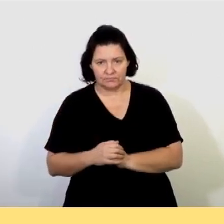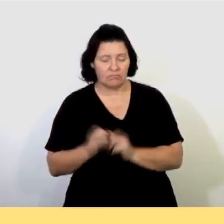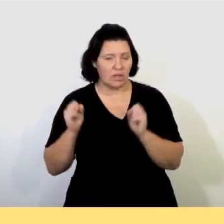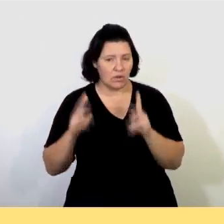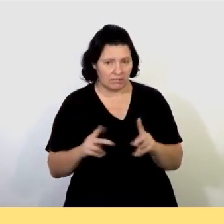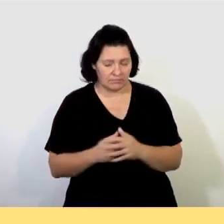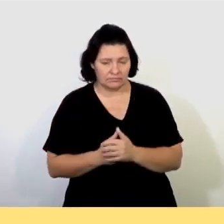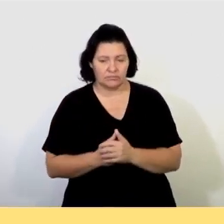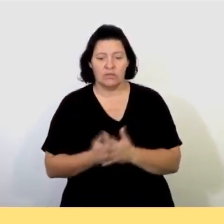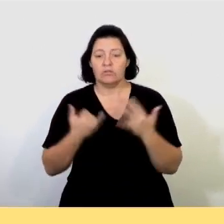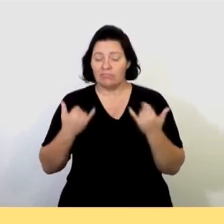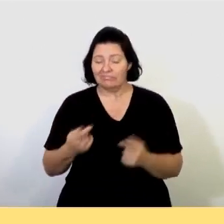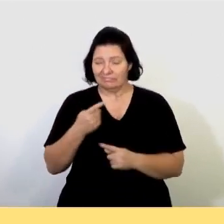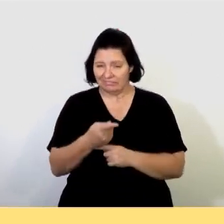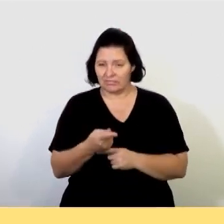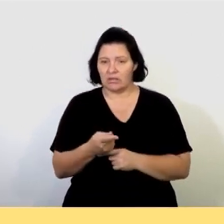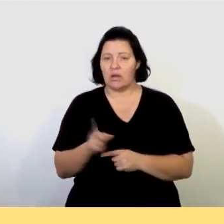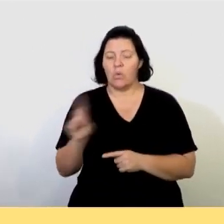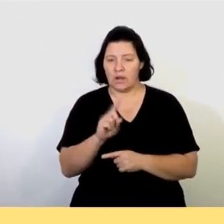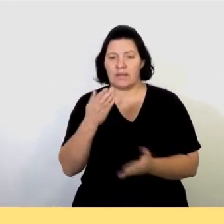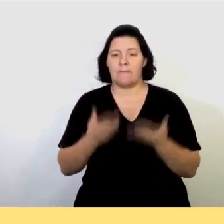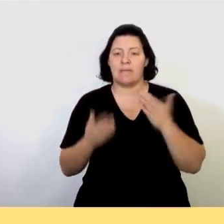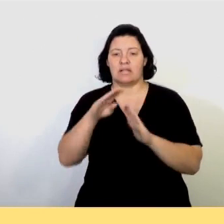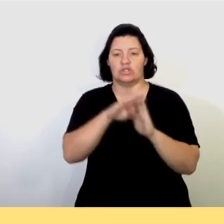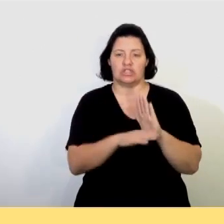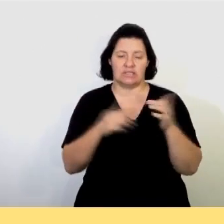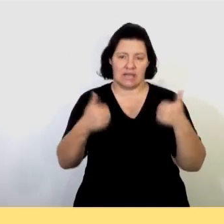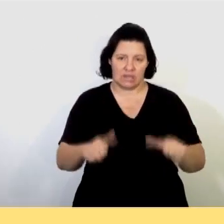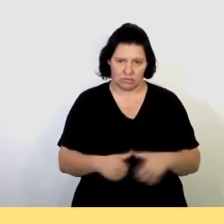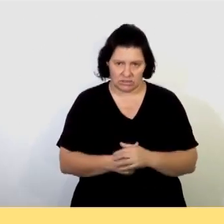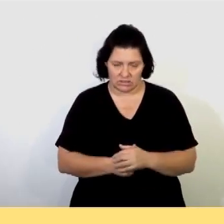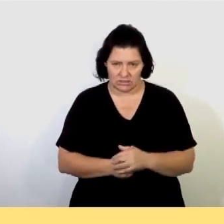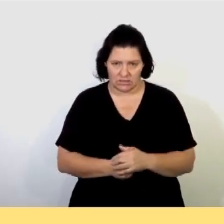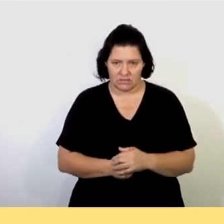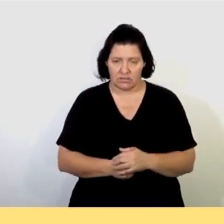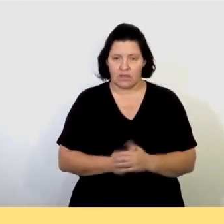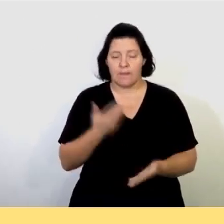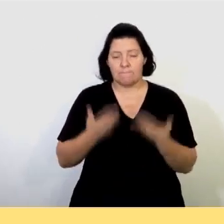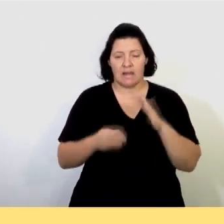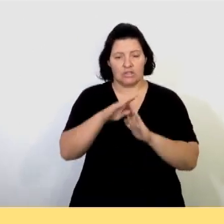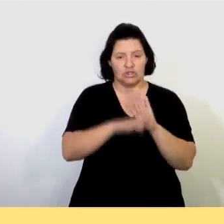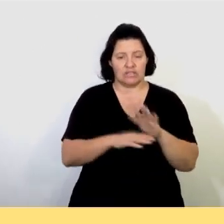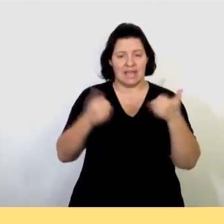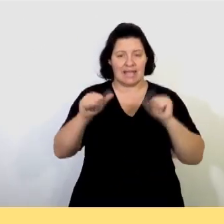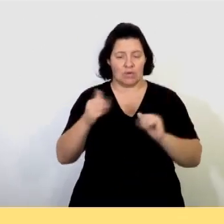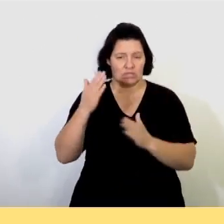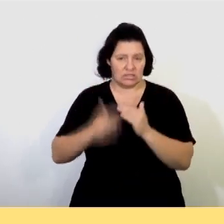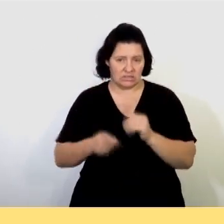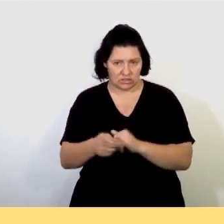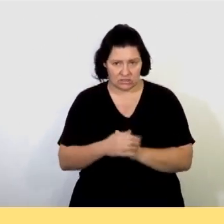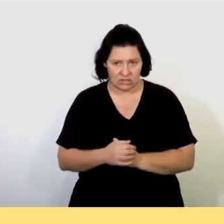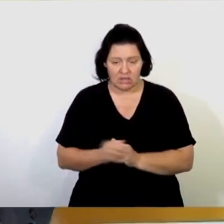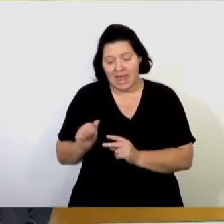1,500. Okay, so this is on the balance sheet account section. Balance sheet